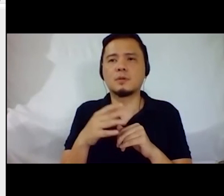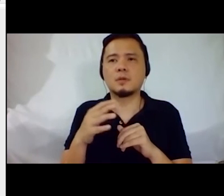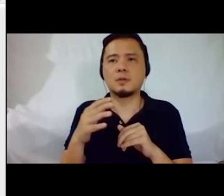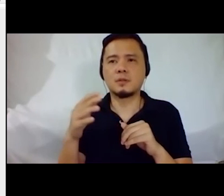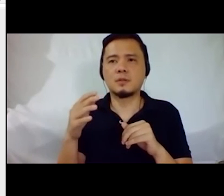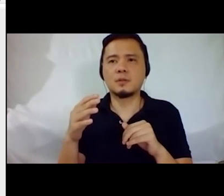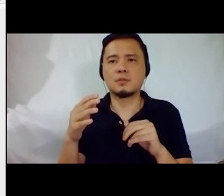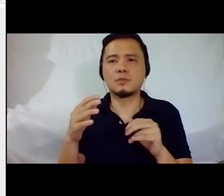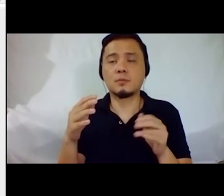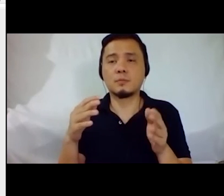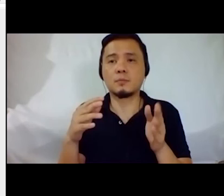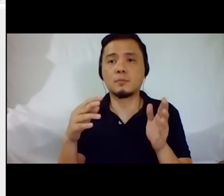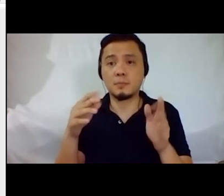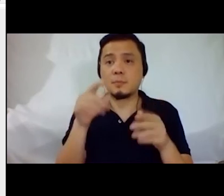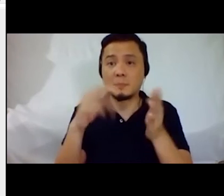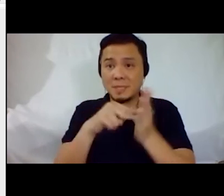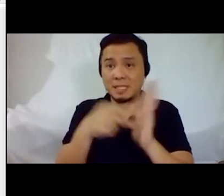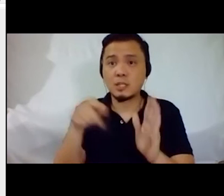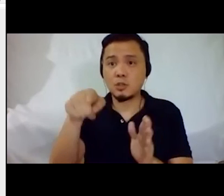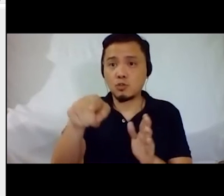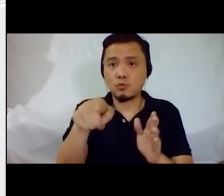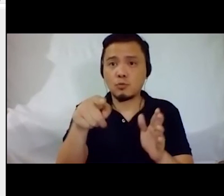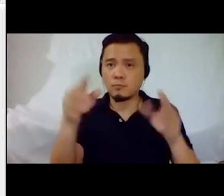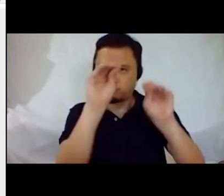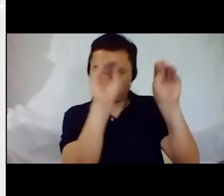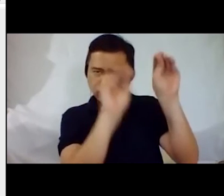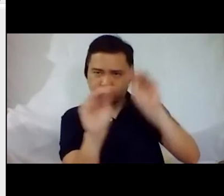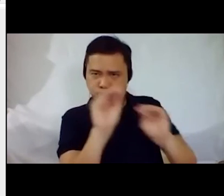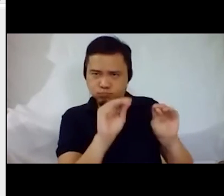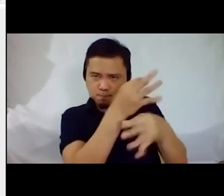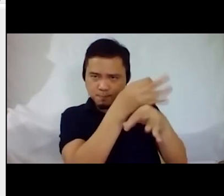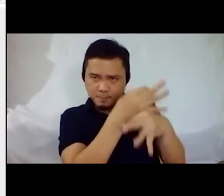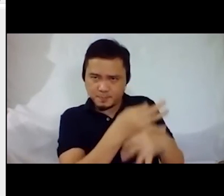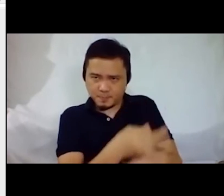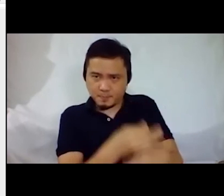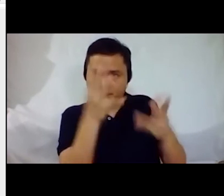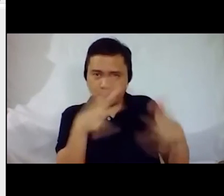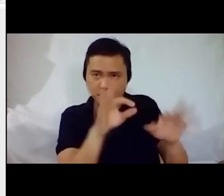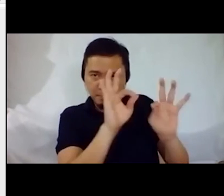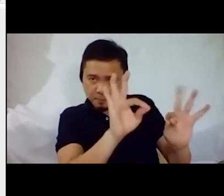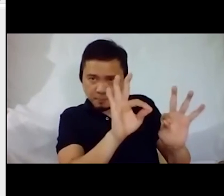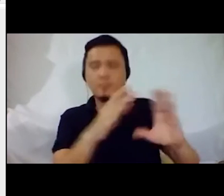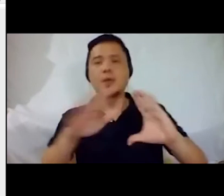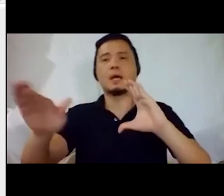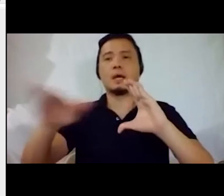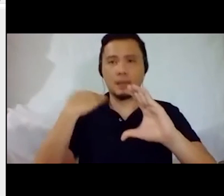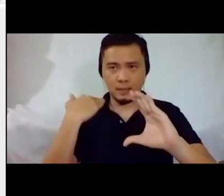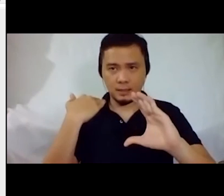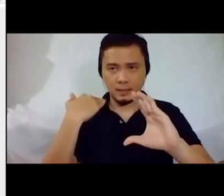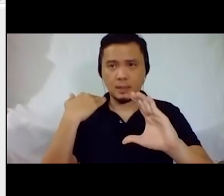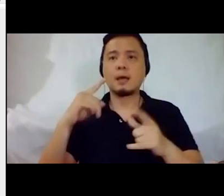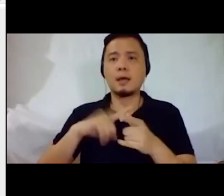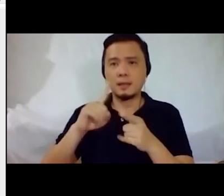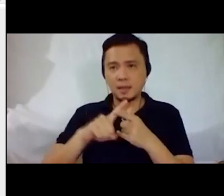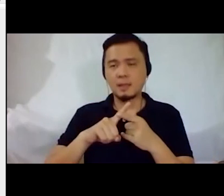you can send it to me, and then I will, depending on which sentences you choose, I will